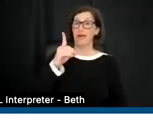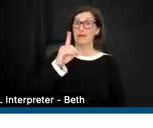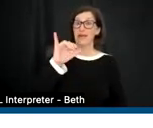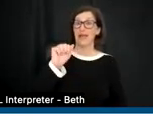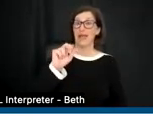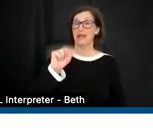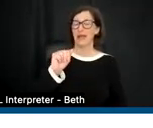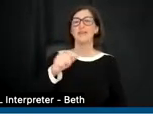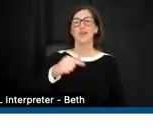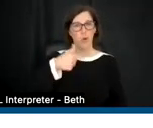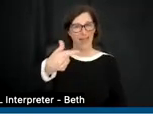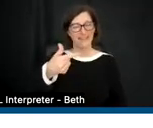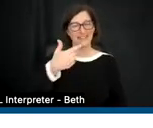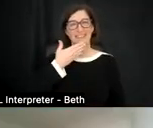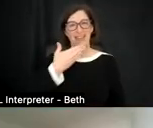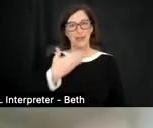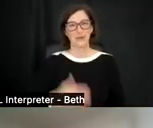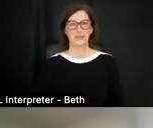you, Diana. Thank you.